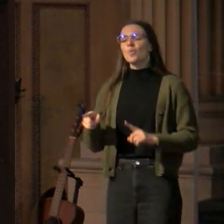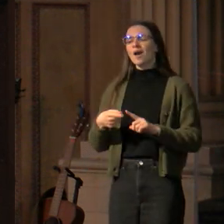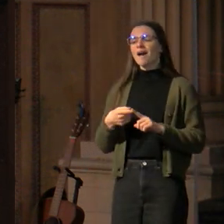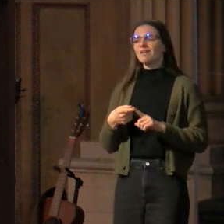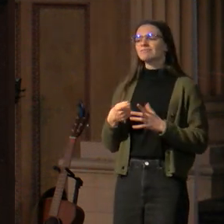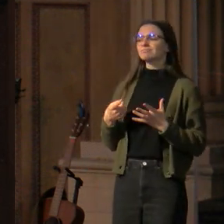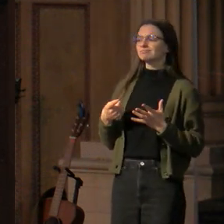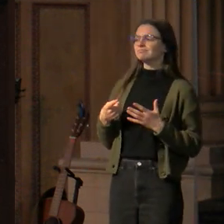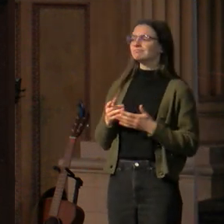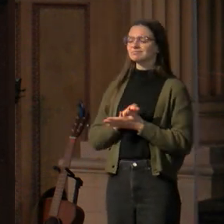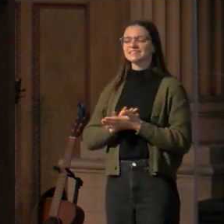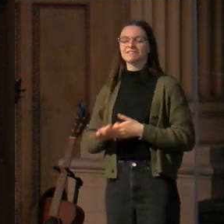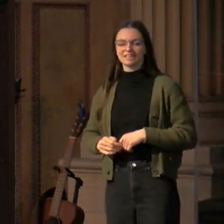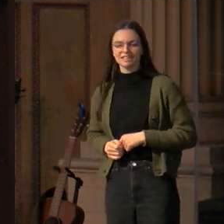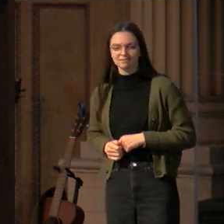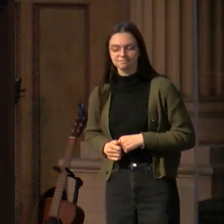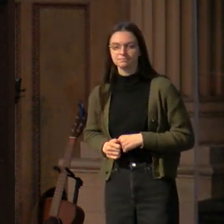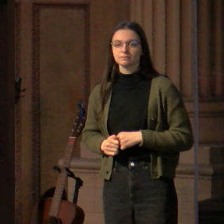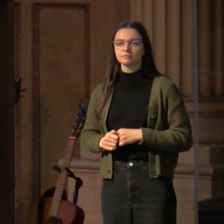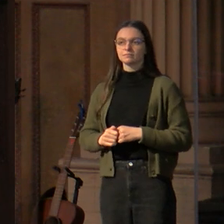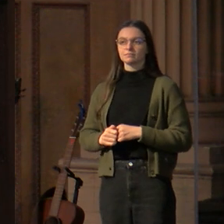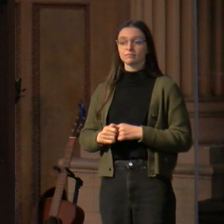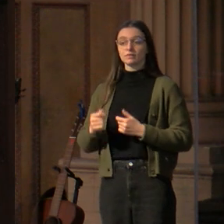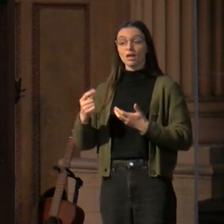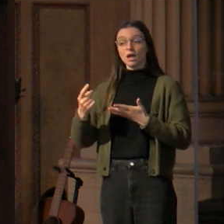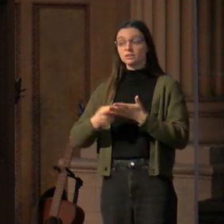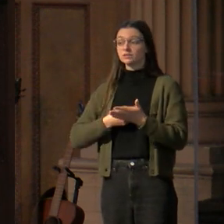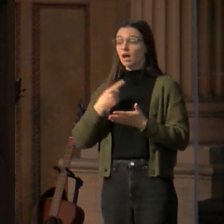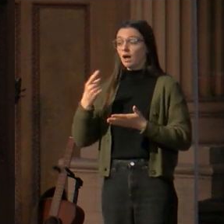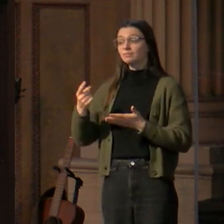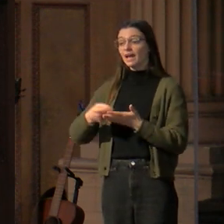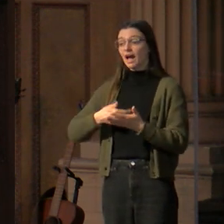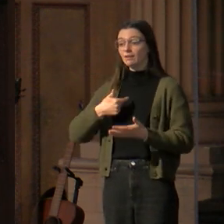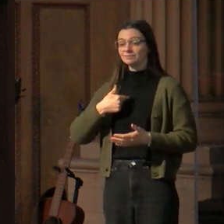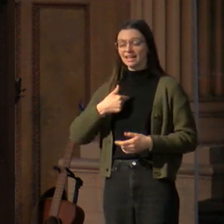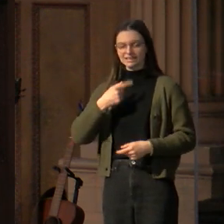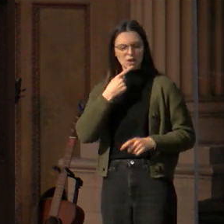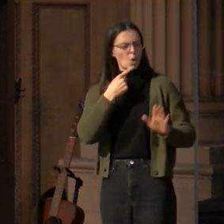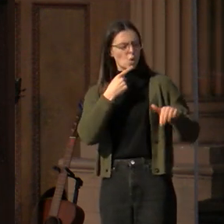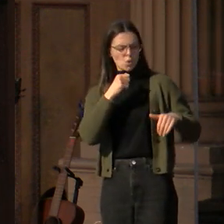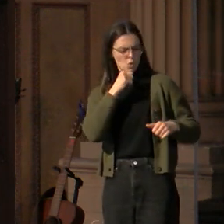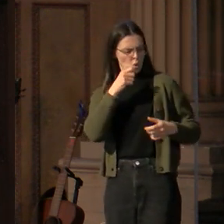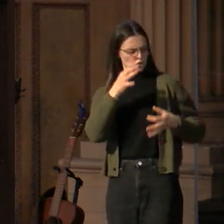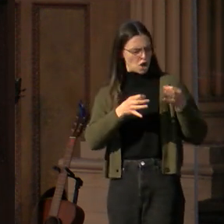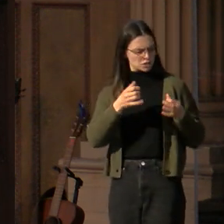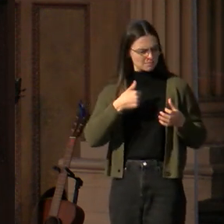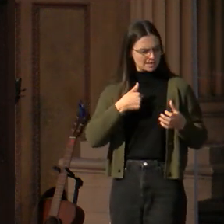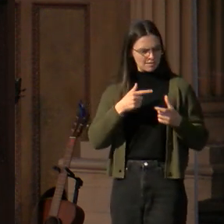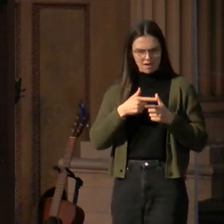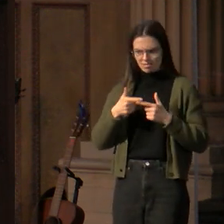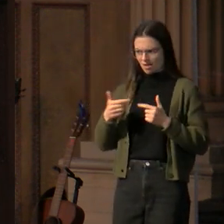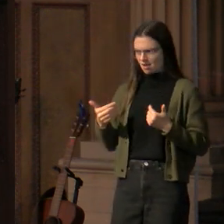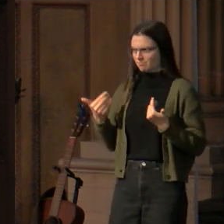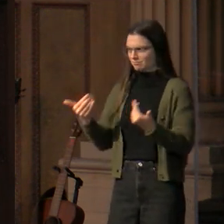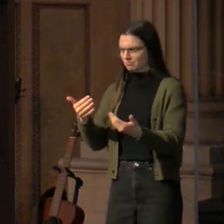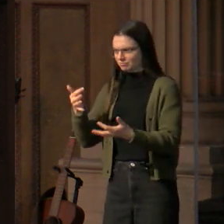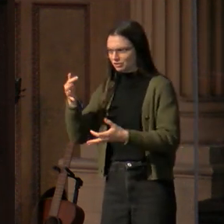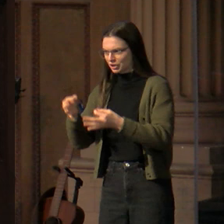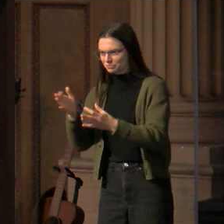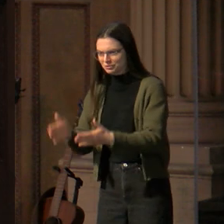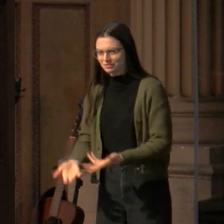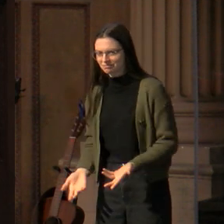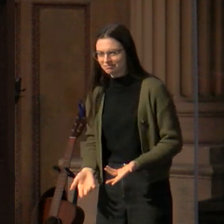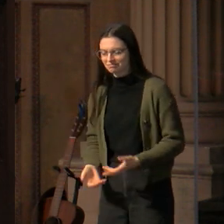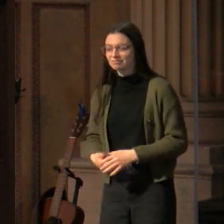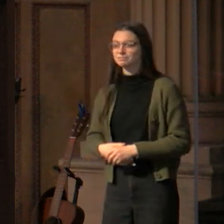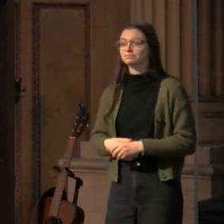and miss the fact that you actually are making a judgment of someone when you're telling them not to judge. Some people have